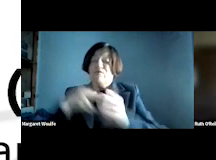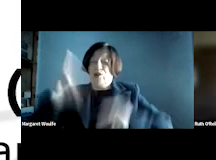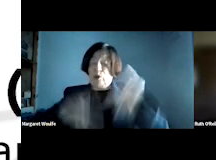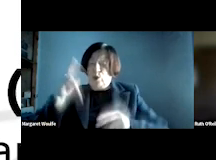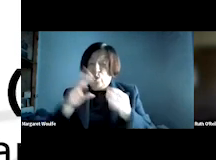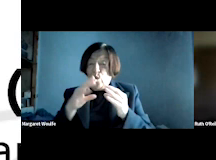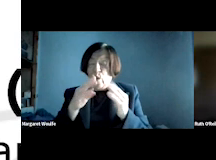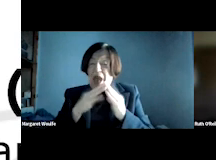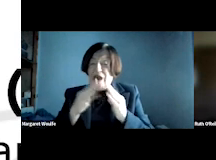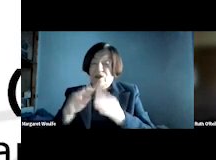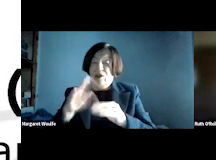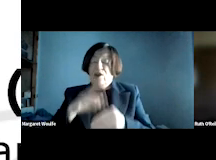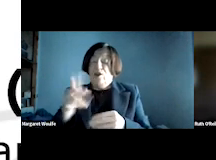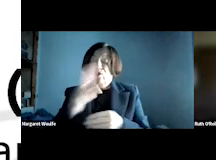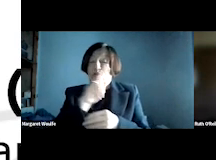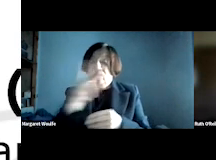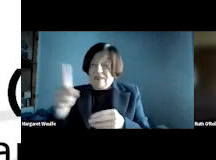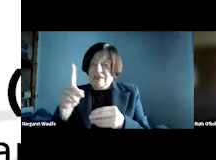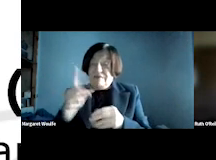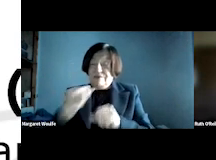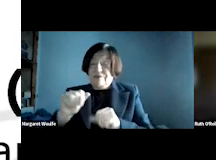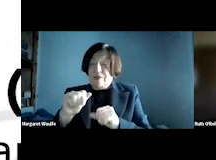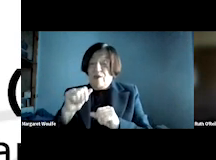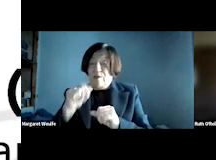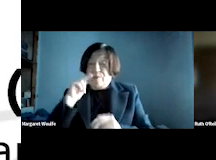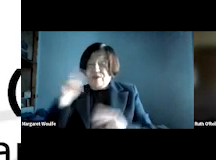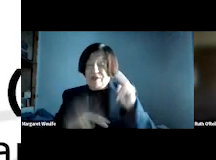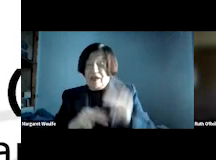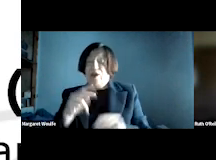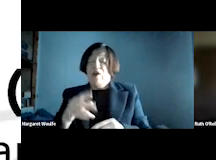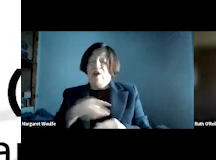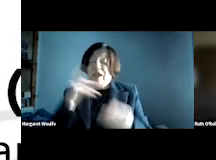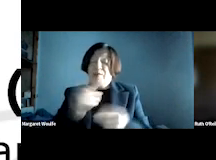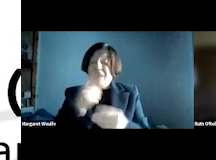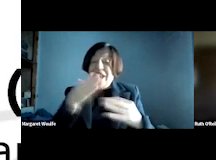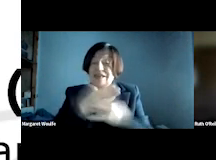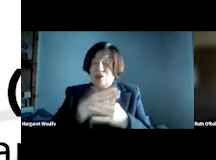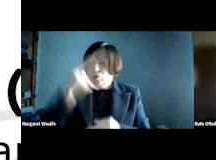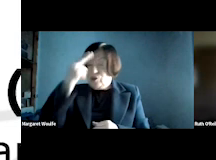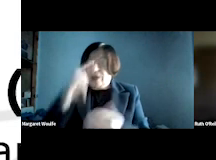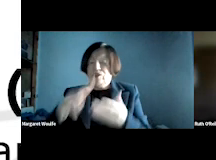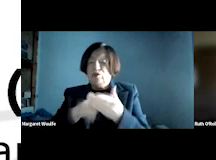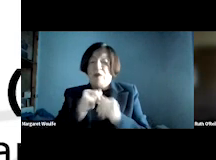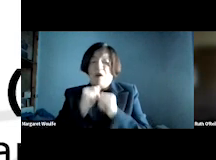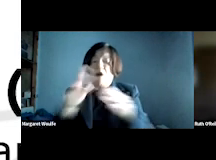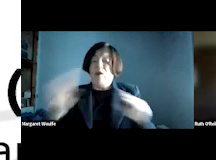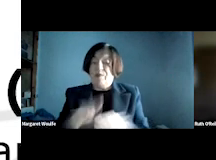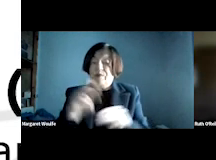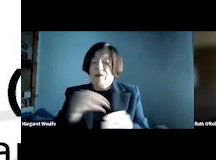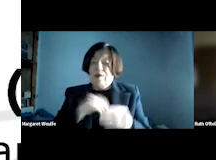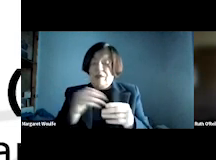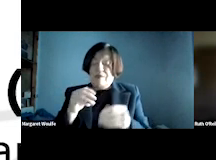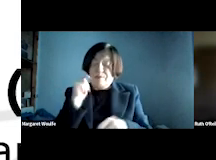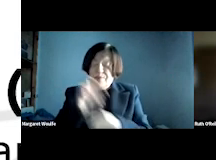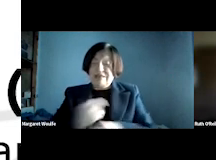dwellings through a universal design approach. Dwellings that can be accessed, understood, and used by all people to the greatest extent